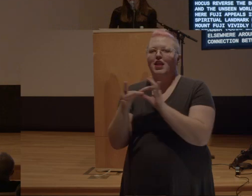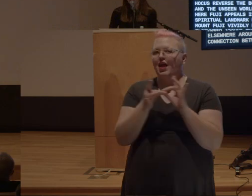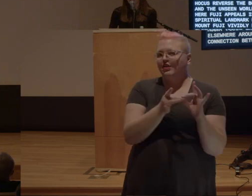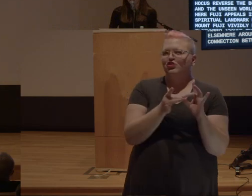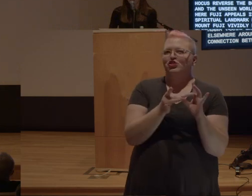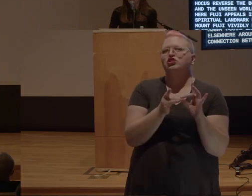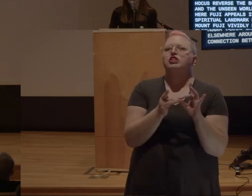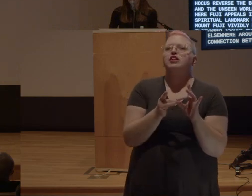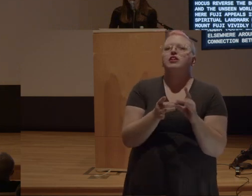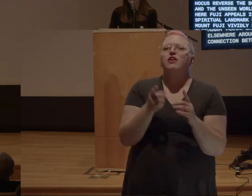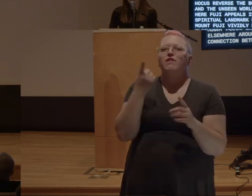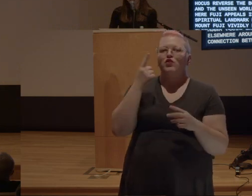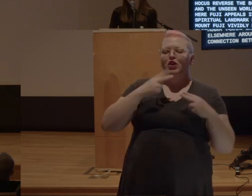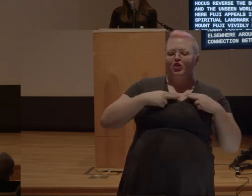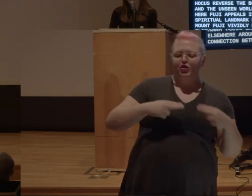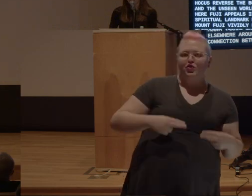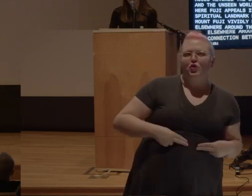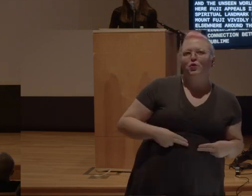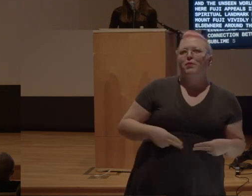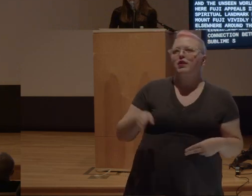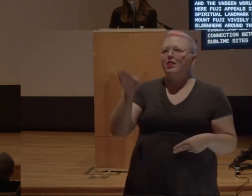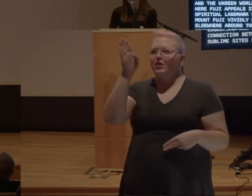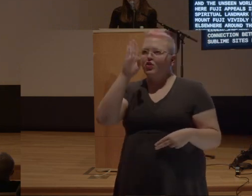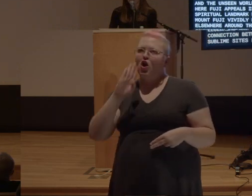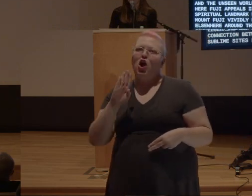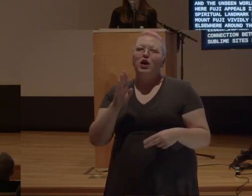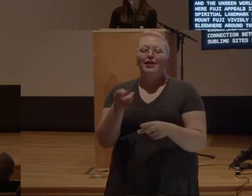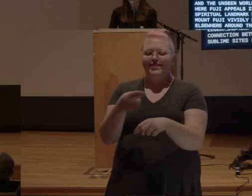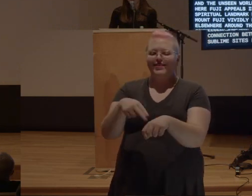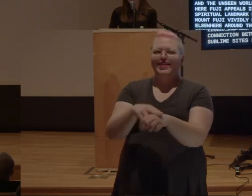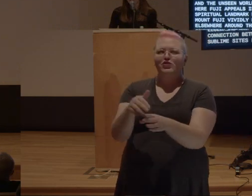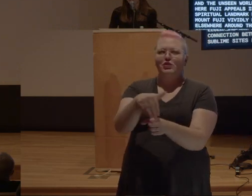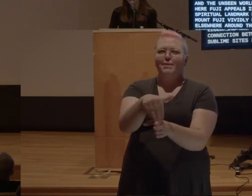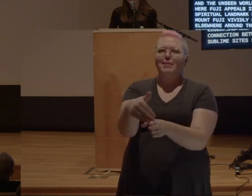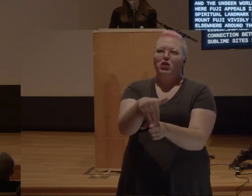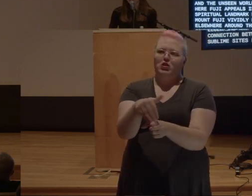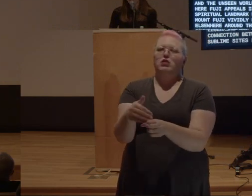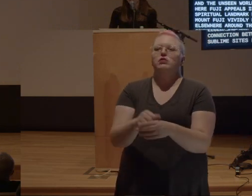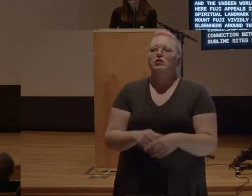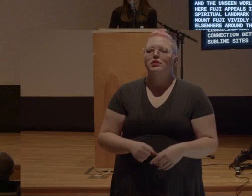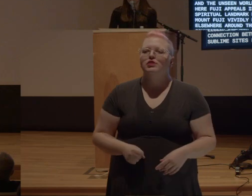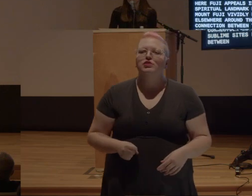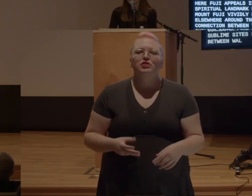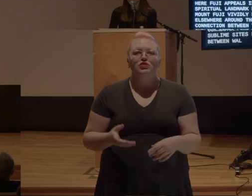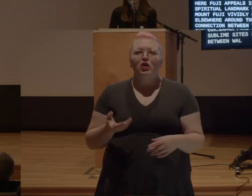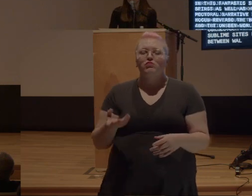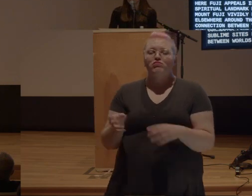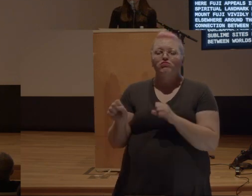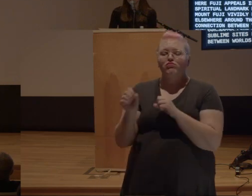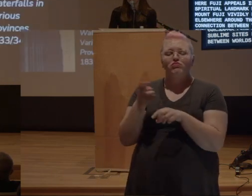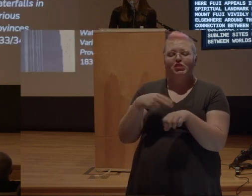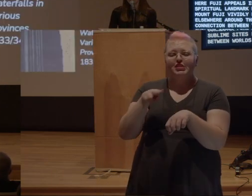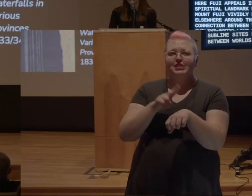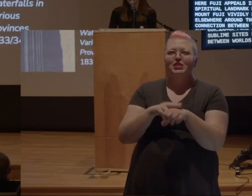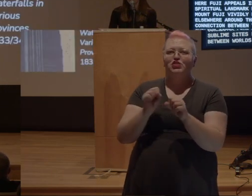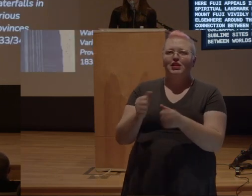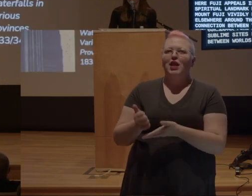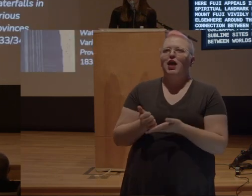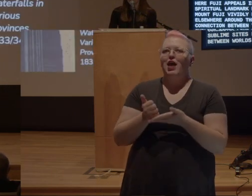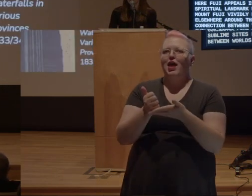the divine, with sublime sites like mountains serving as gateways between worlds.